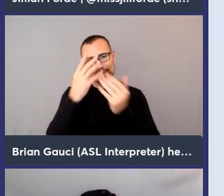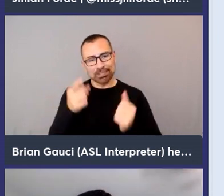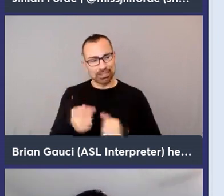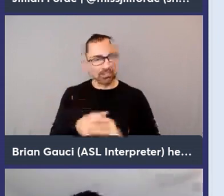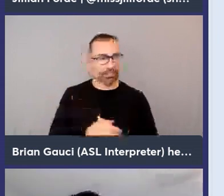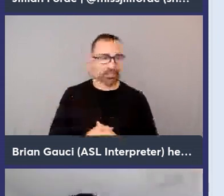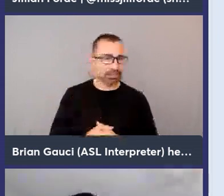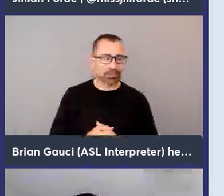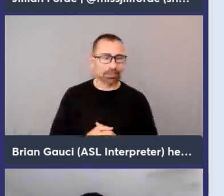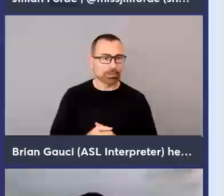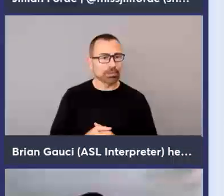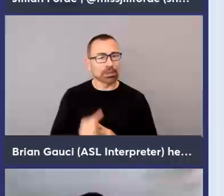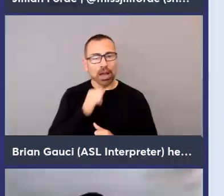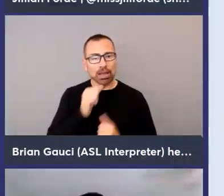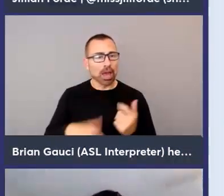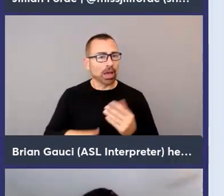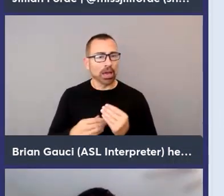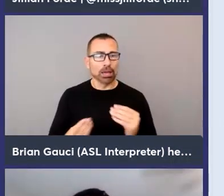add additional.